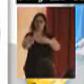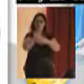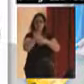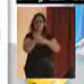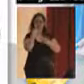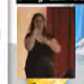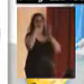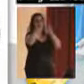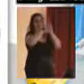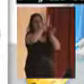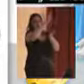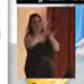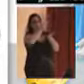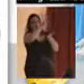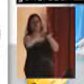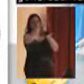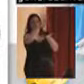the contents and this